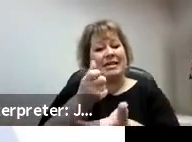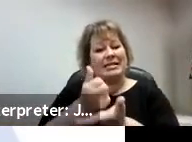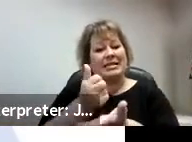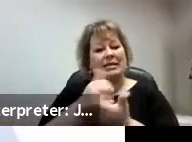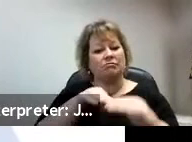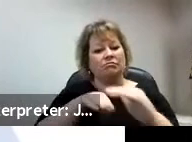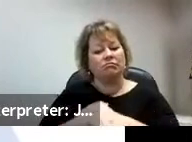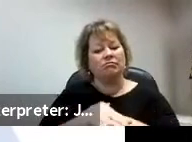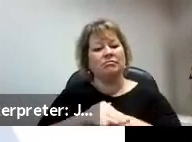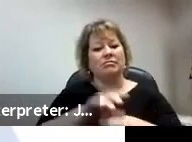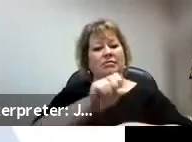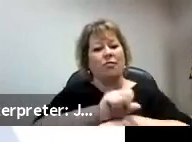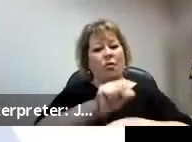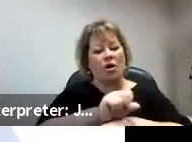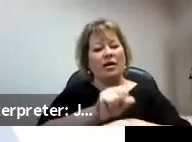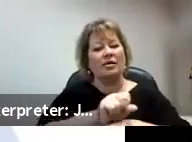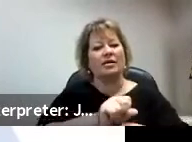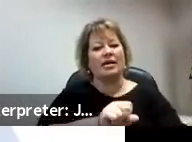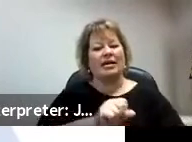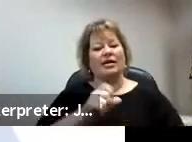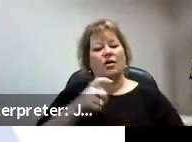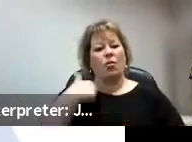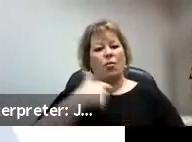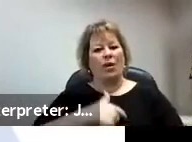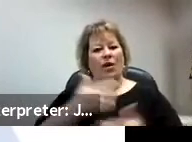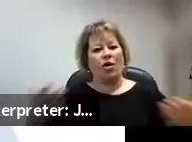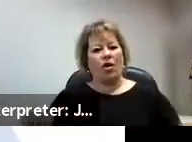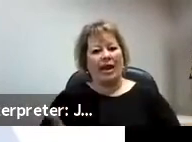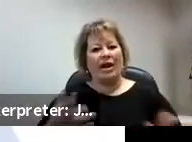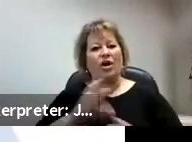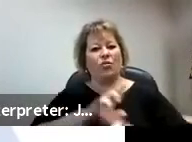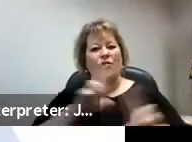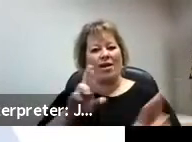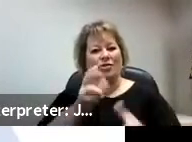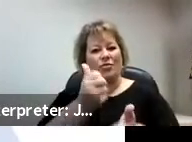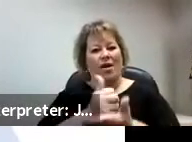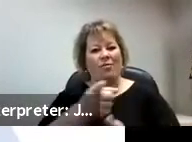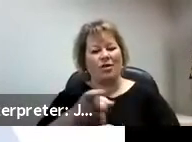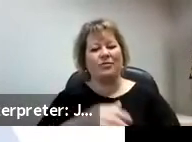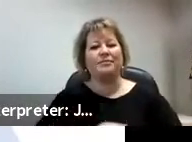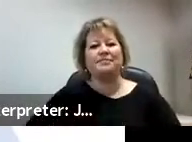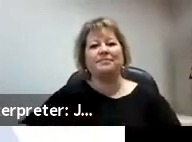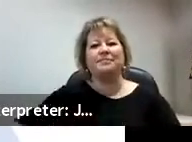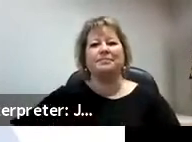labor market, the Department of Rehabilitation Services stands ready to assist you.